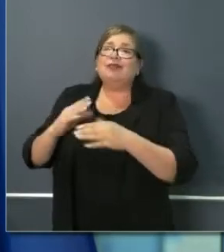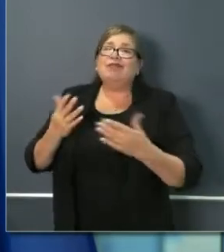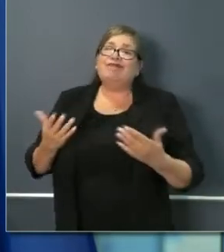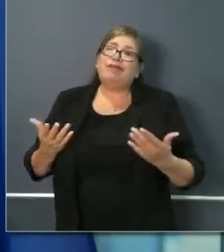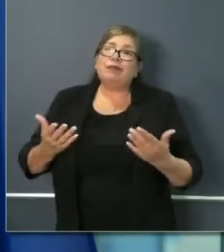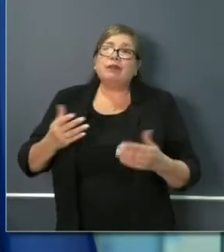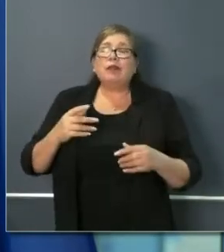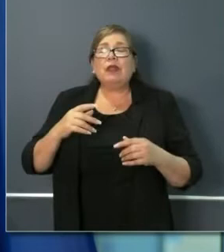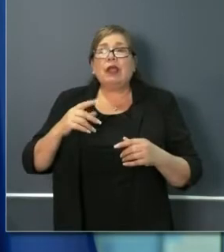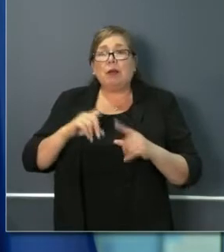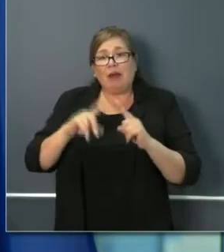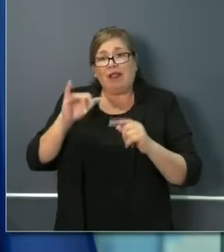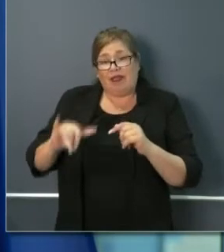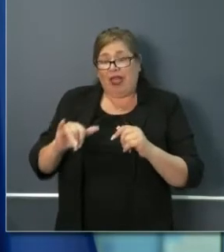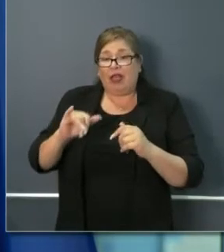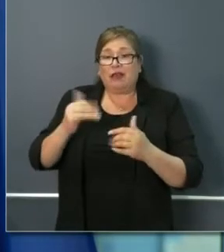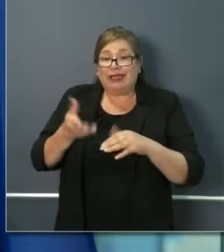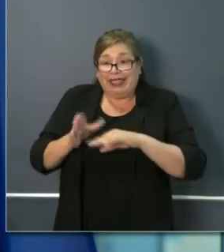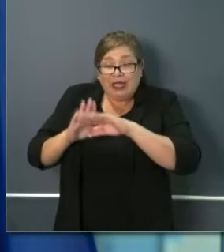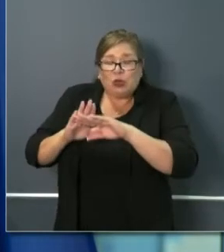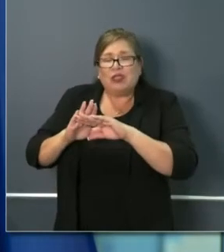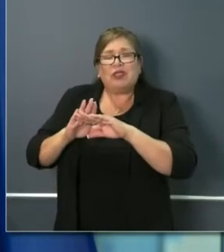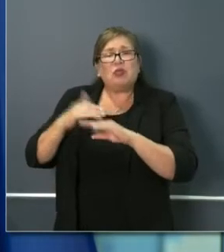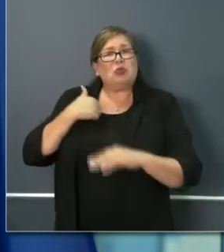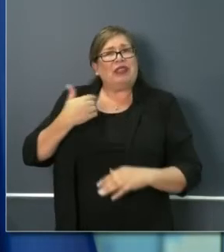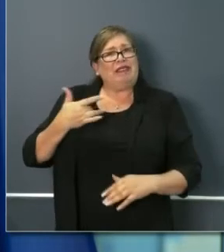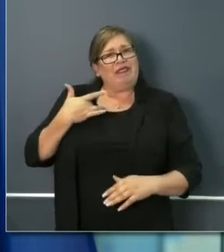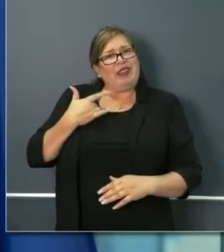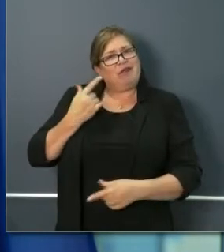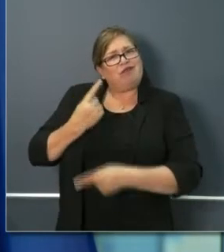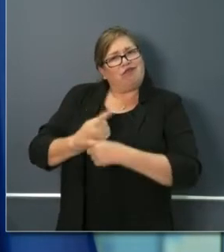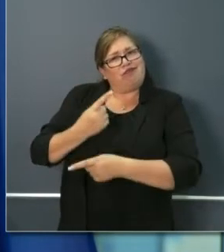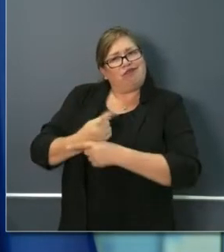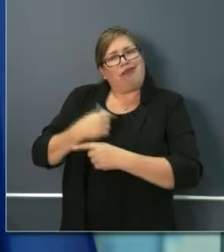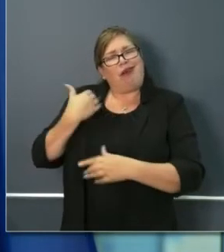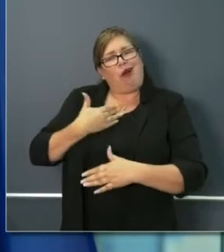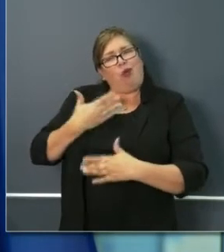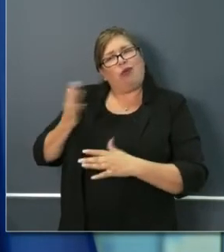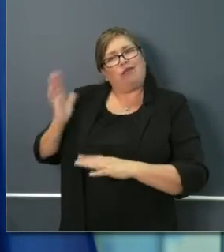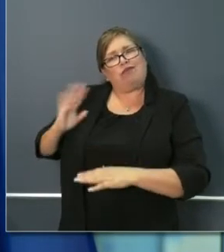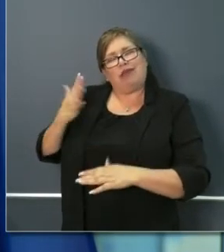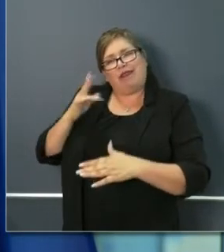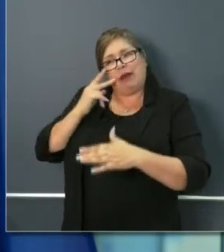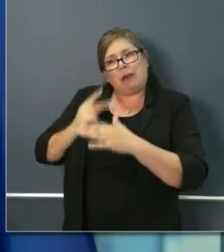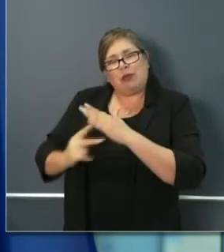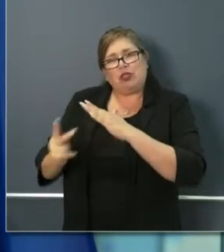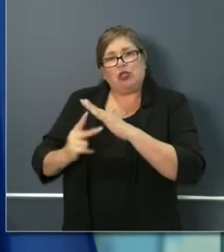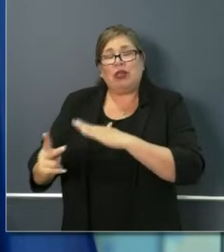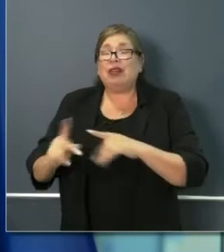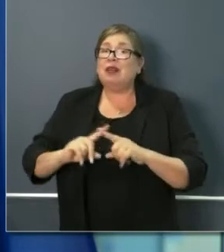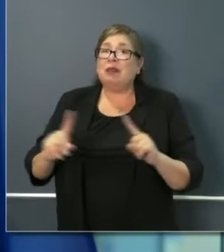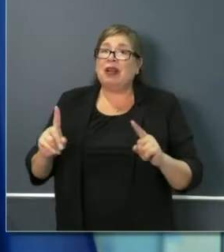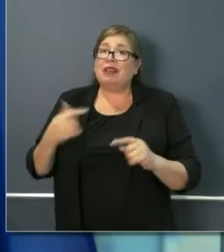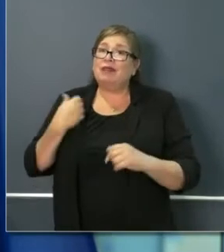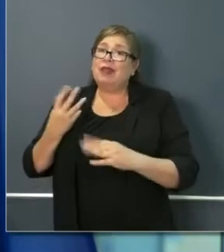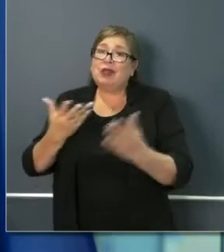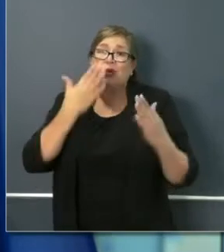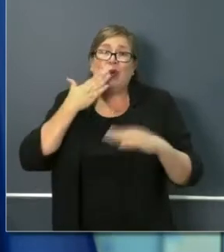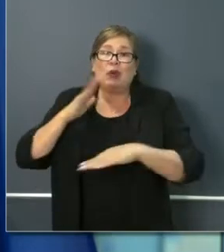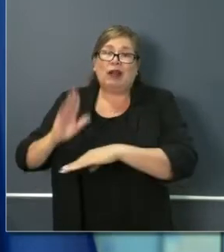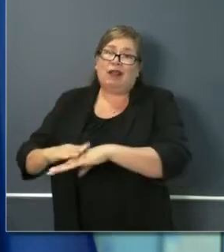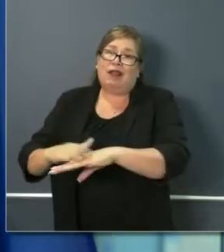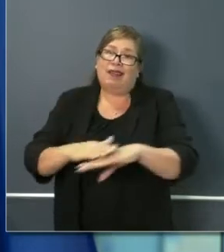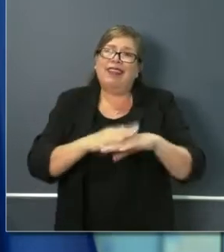But I think it's well within our current projections. But I caution how we